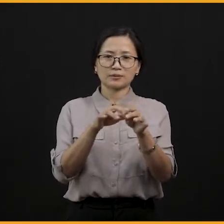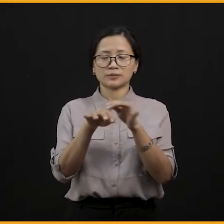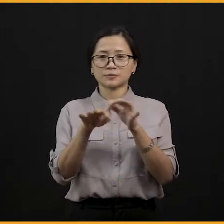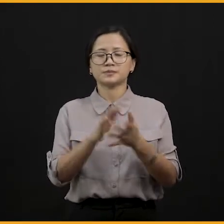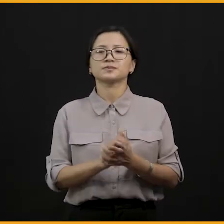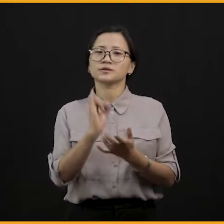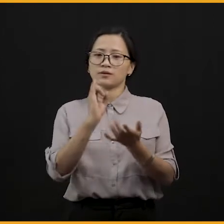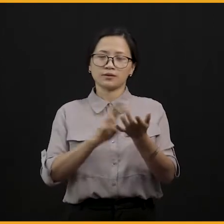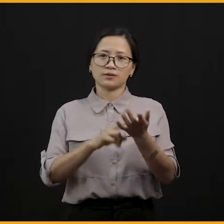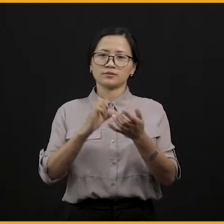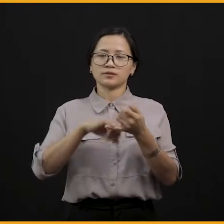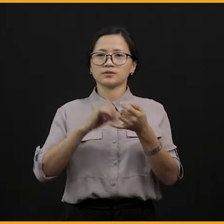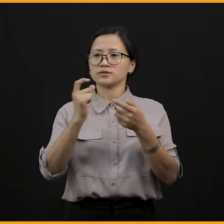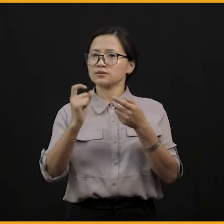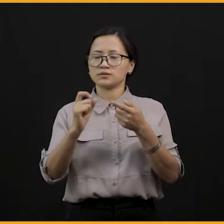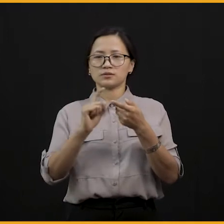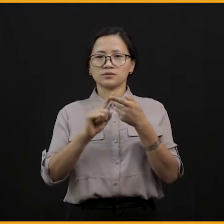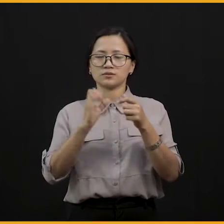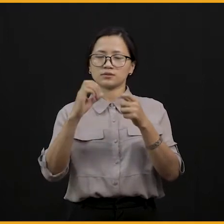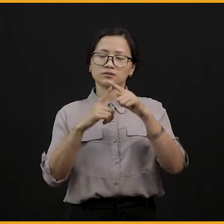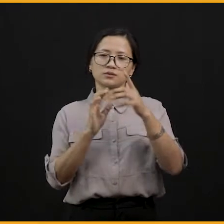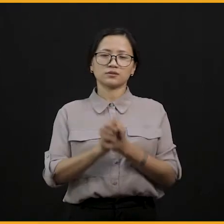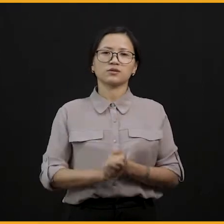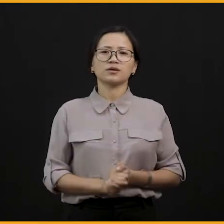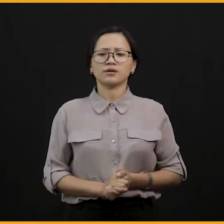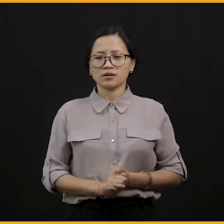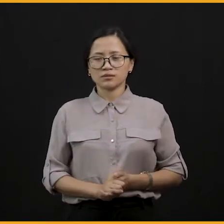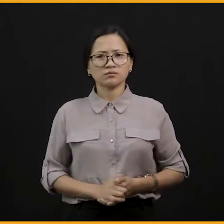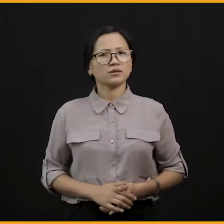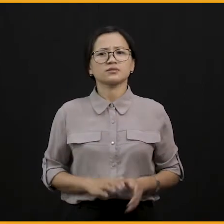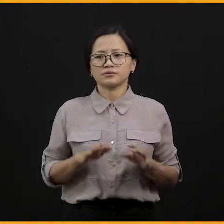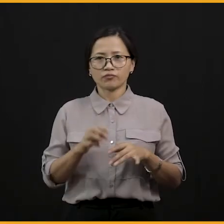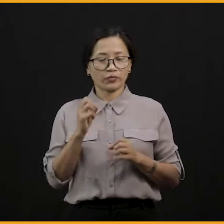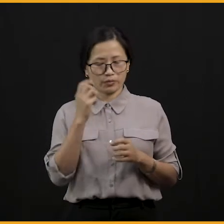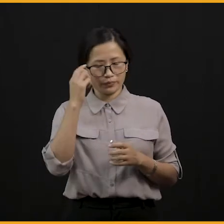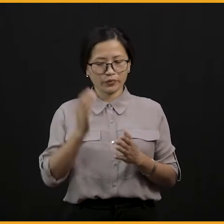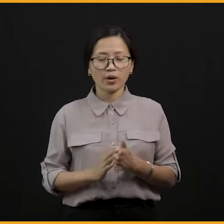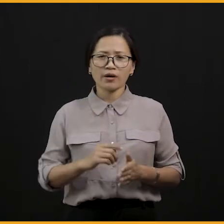students, see, every morning we hear birds chirping, right?